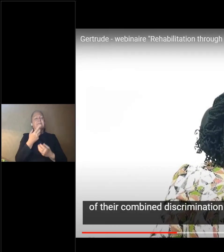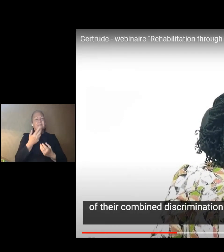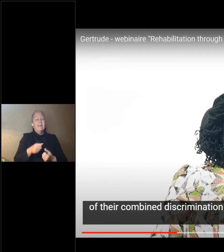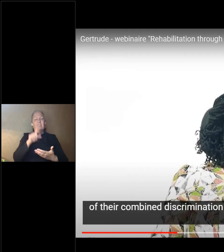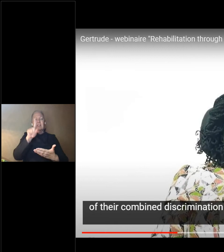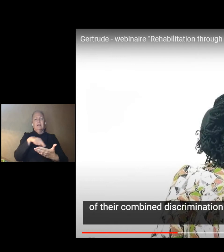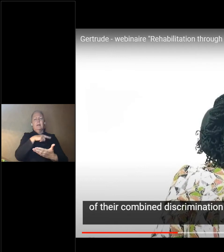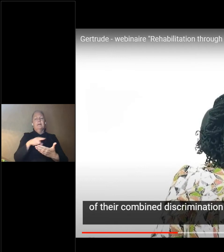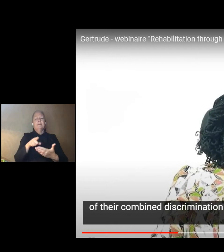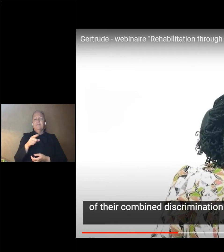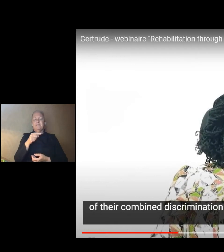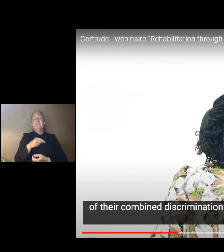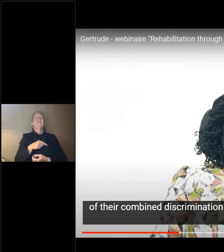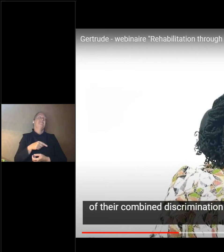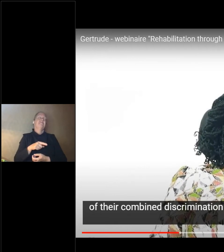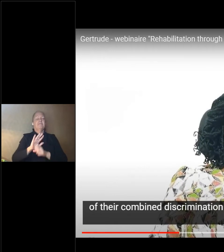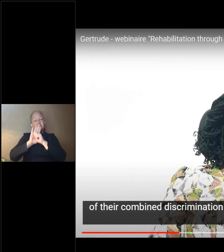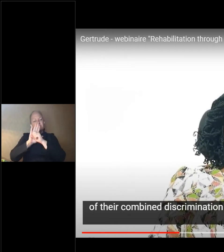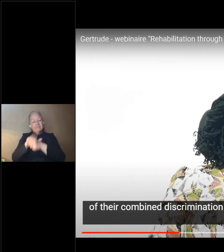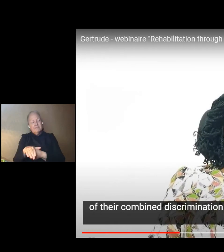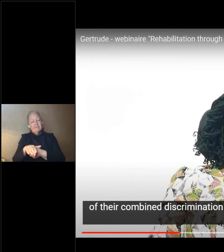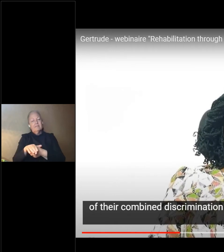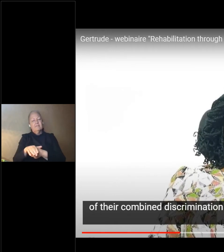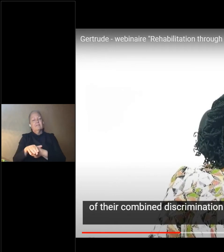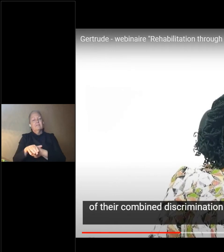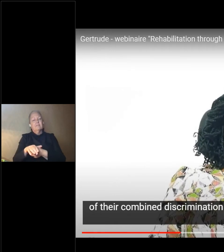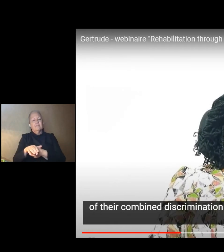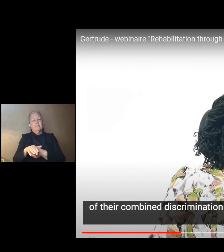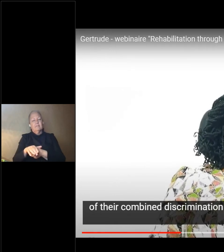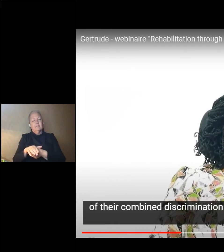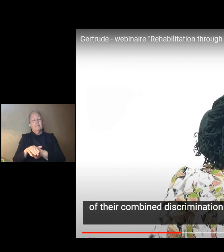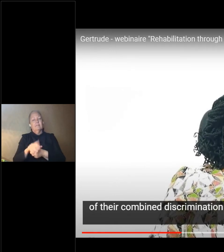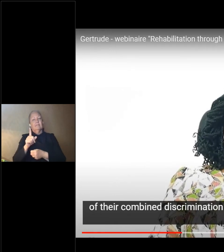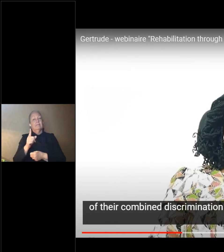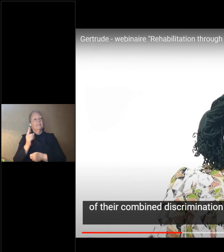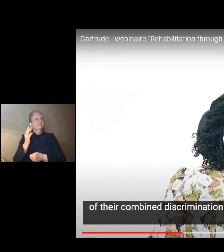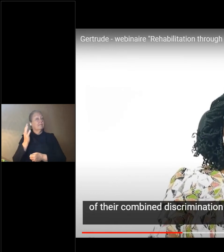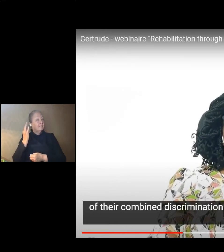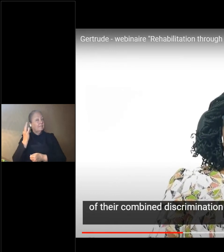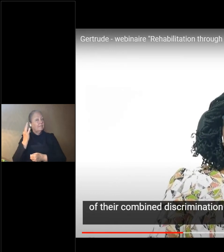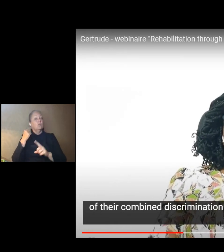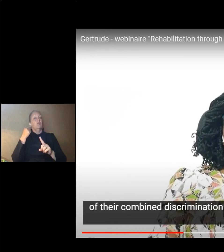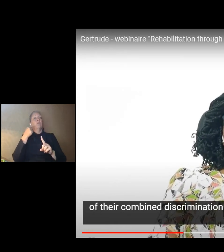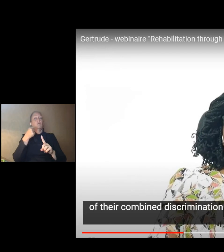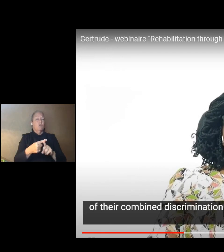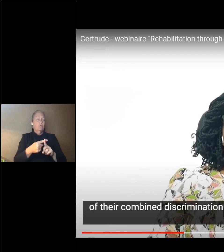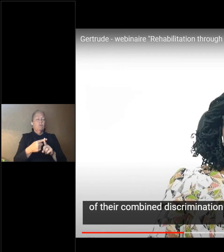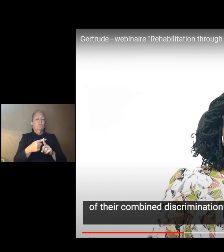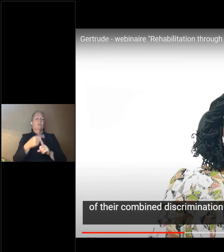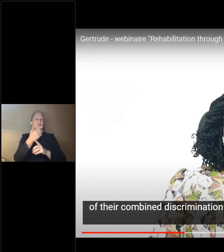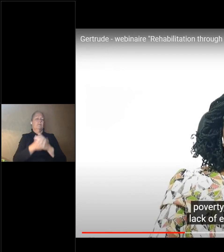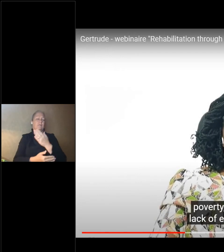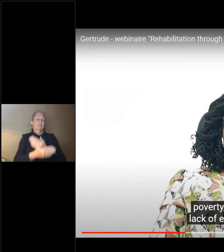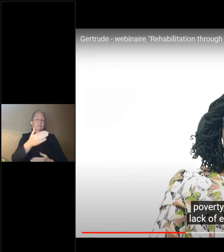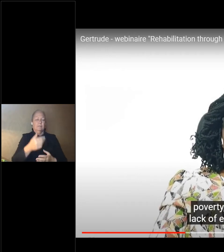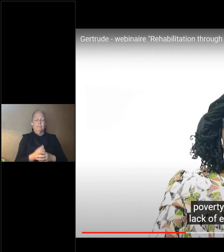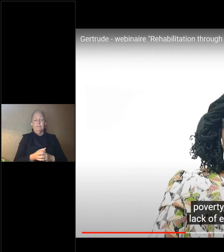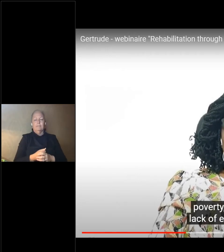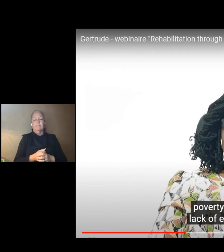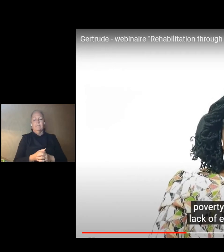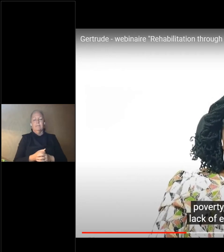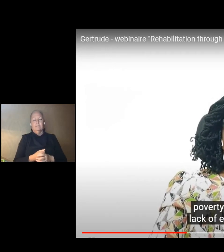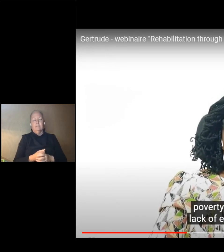on gender and disability. So, social-cultural dimensions,